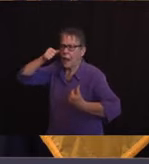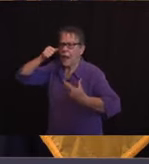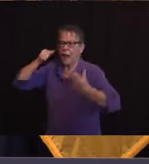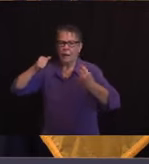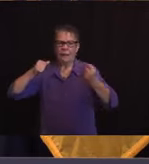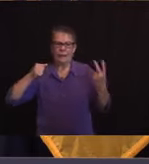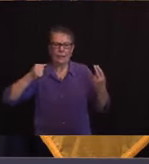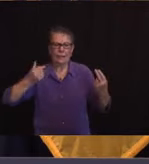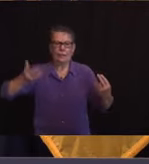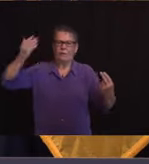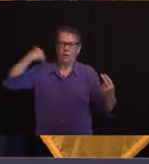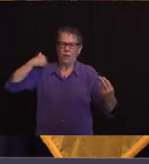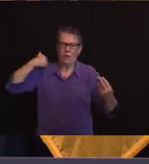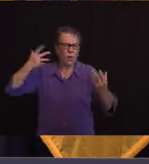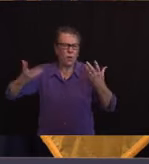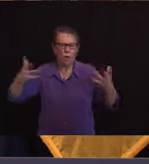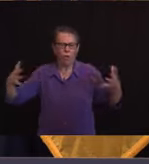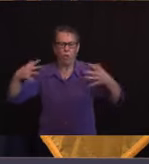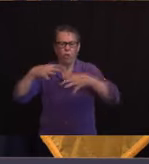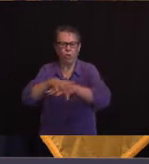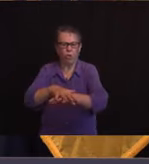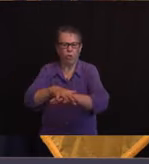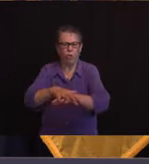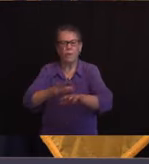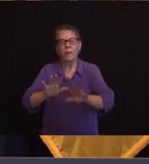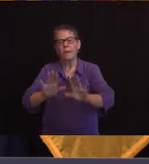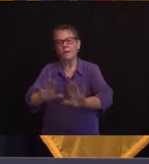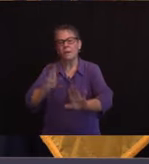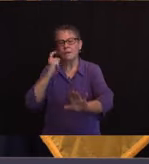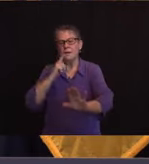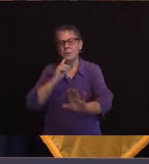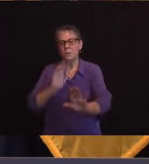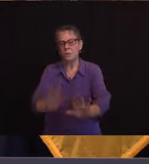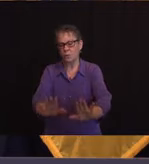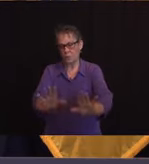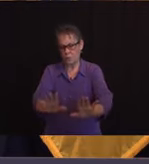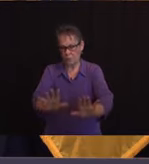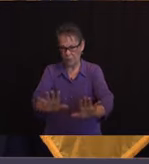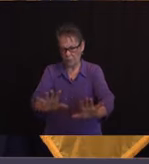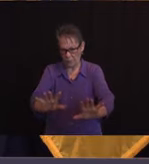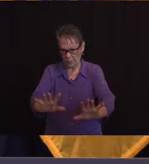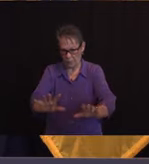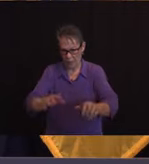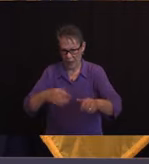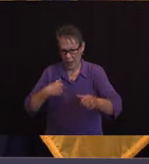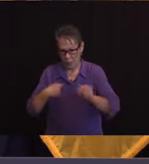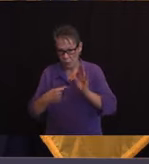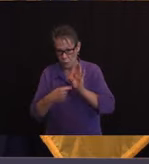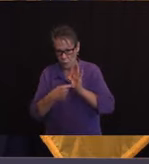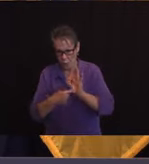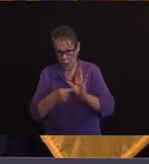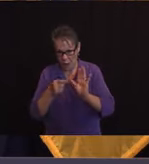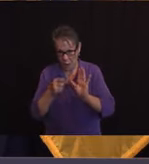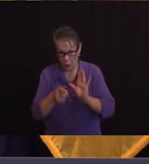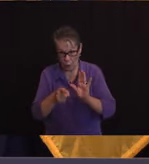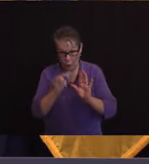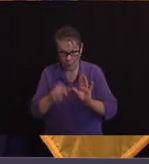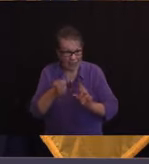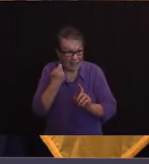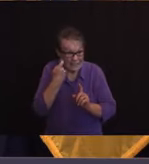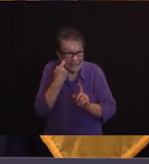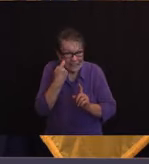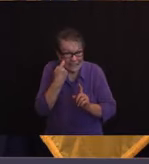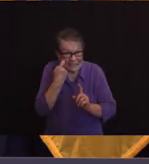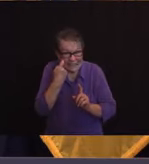now. I'm sure Dr. Tan, who's forgot more about this than I know, as if I have to say that, I'm sure there's also a reason